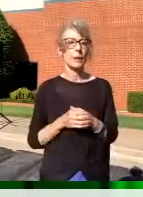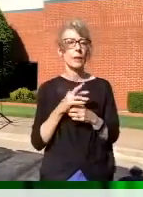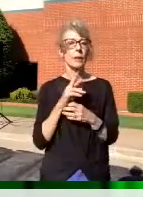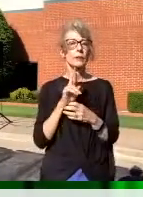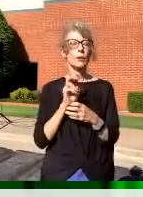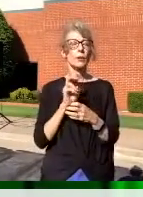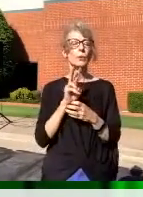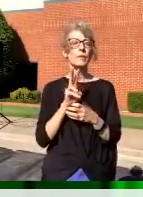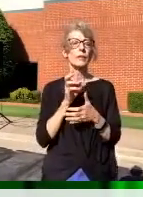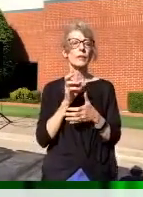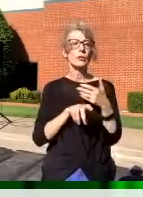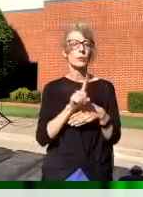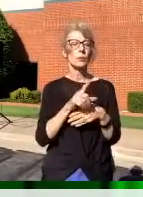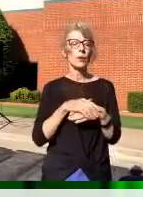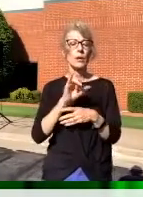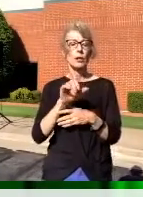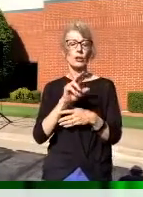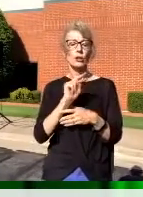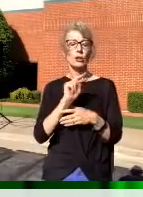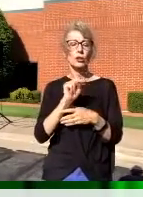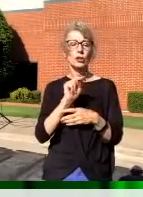John looks up and he sees this final vision.